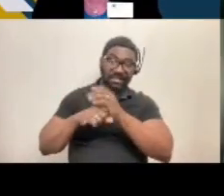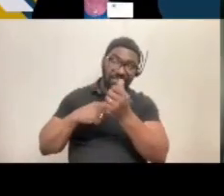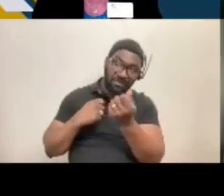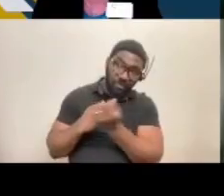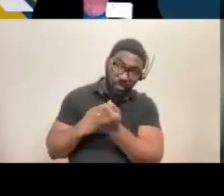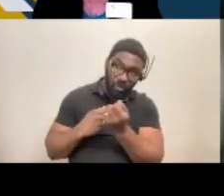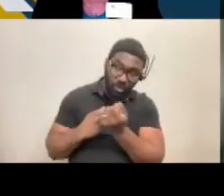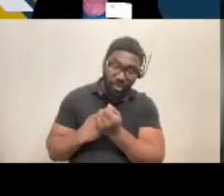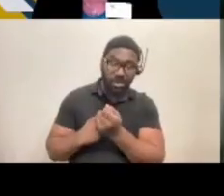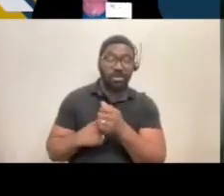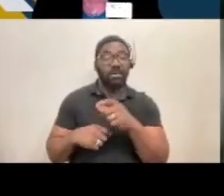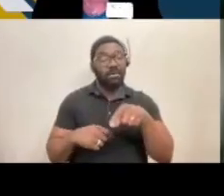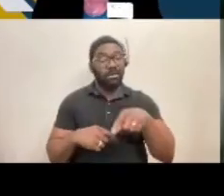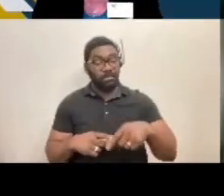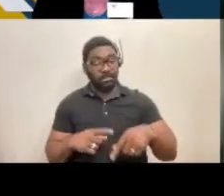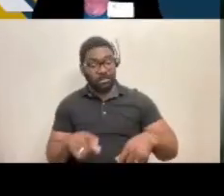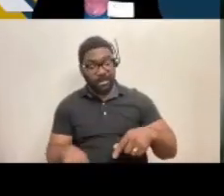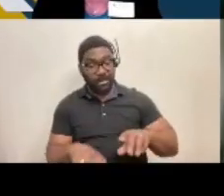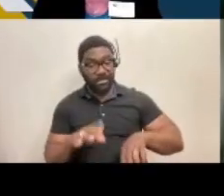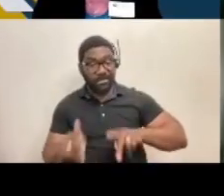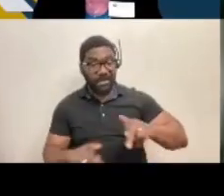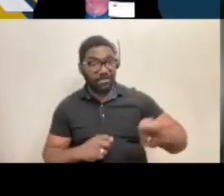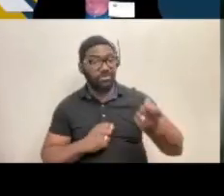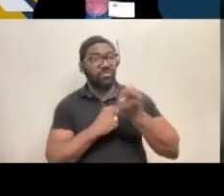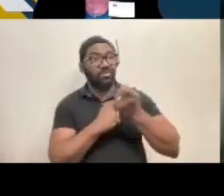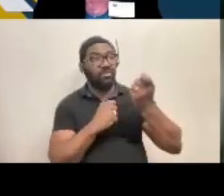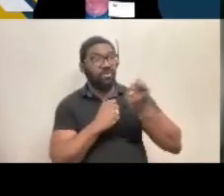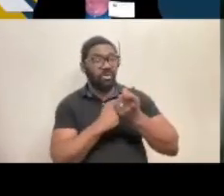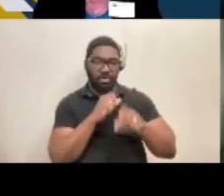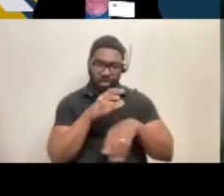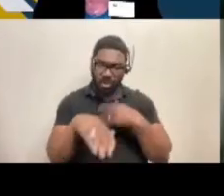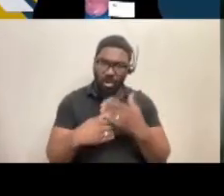I think that's just knowing that everybody's on the same page